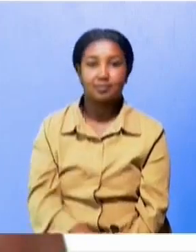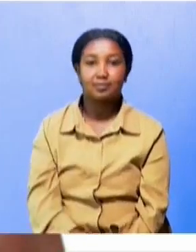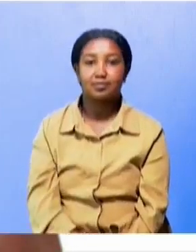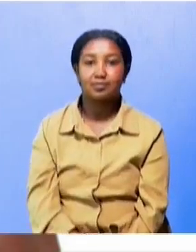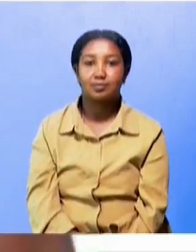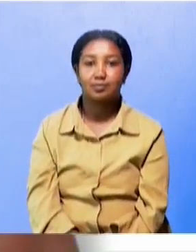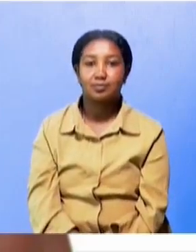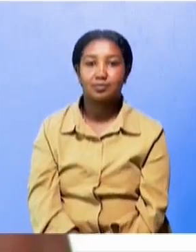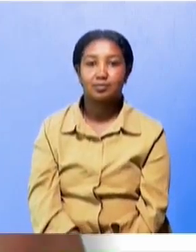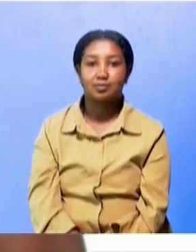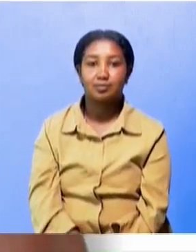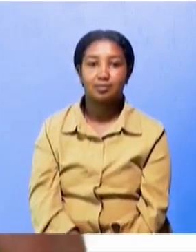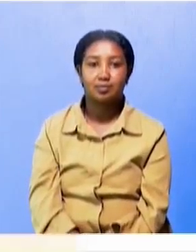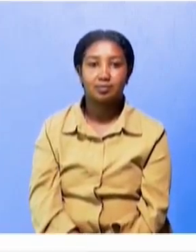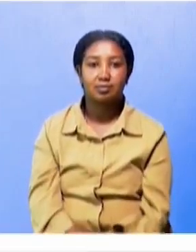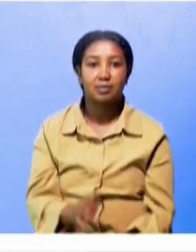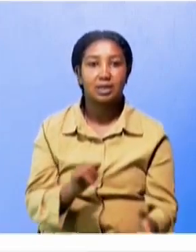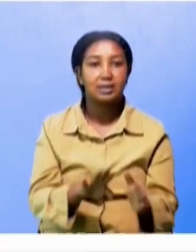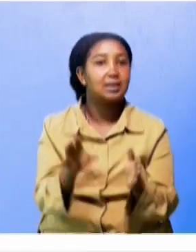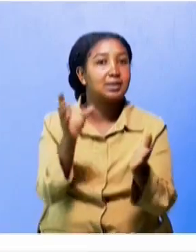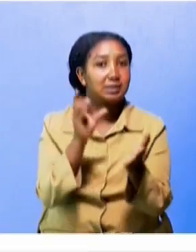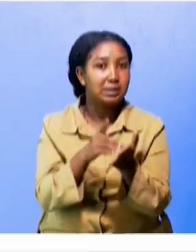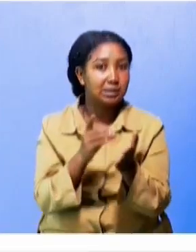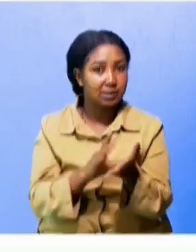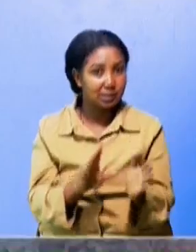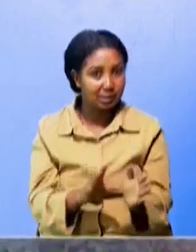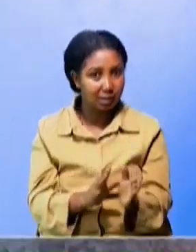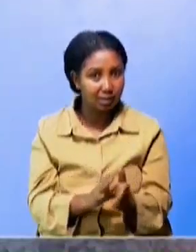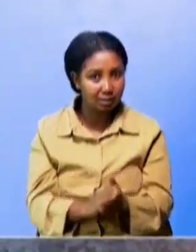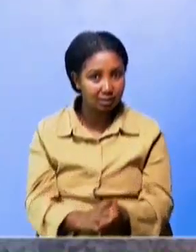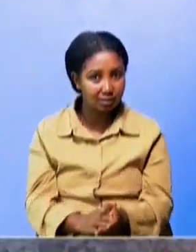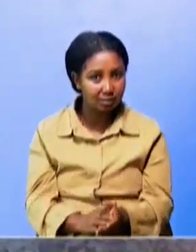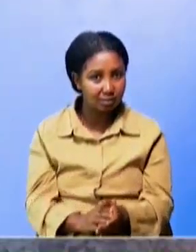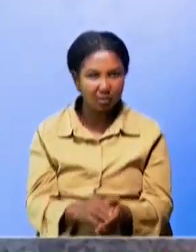in the city, maybe. So, right? Yeah.